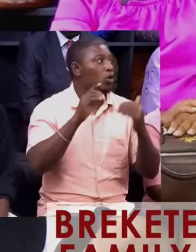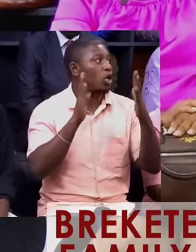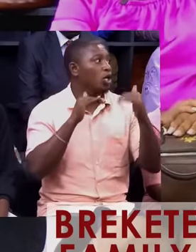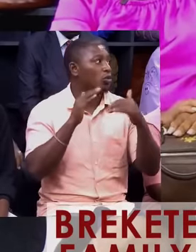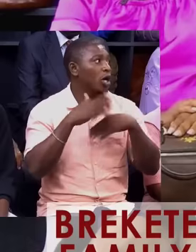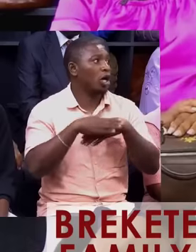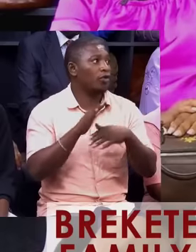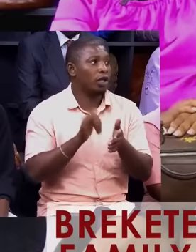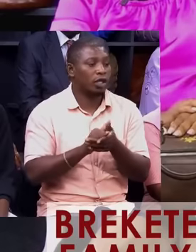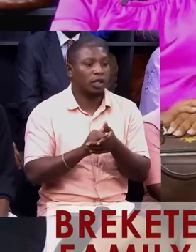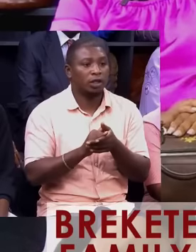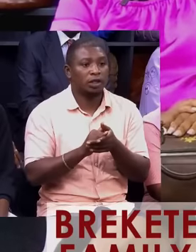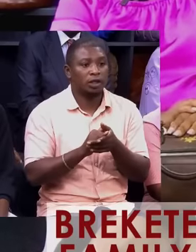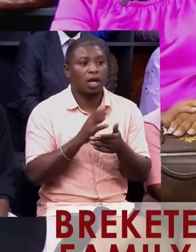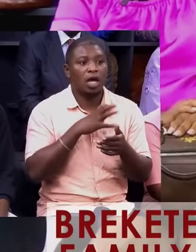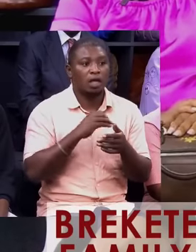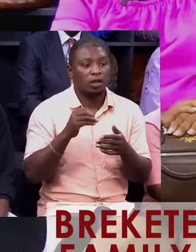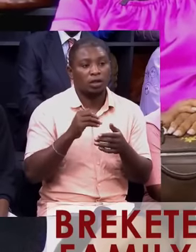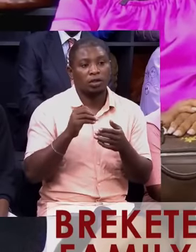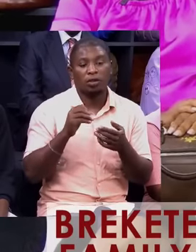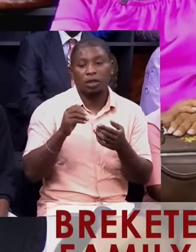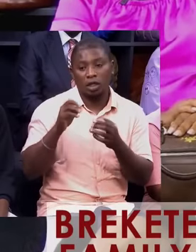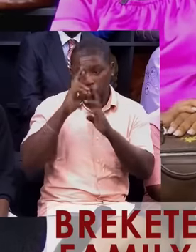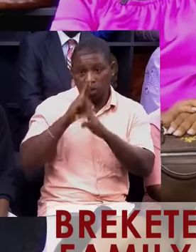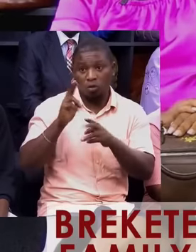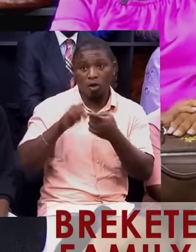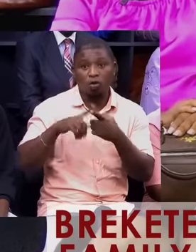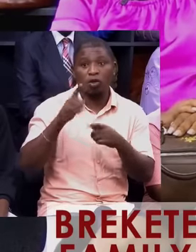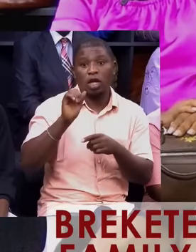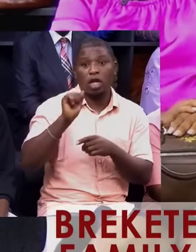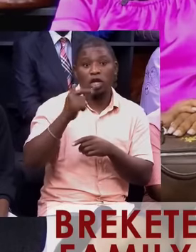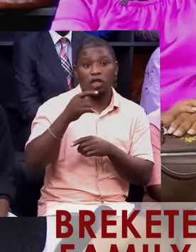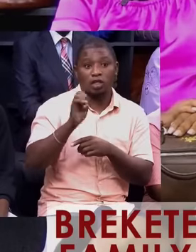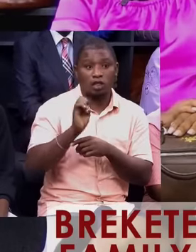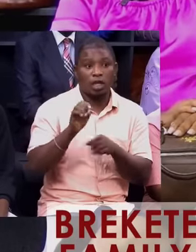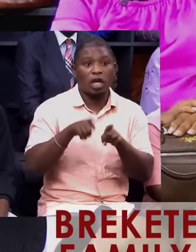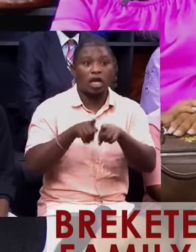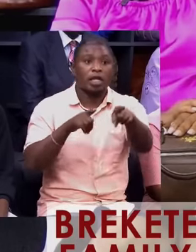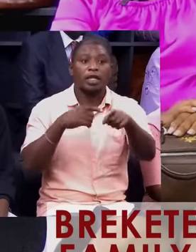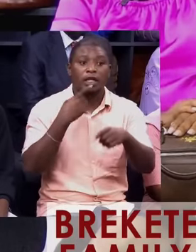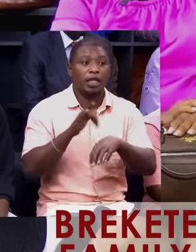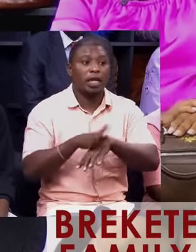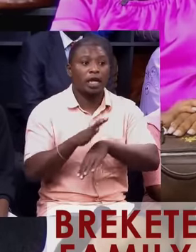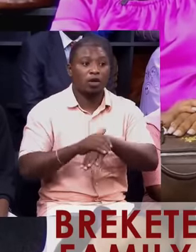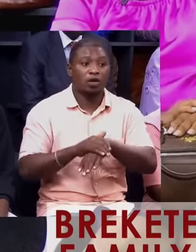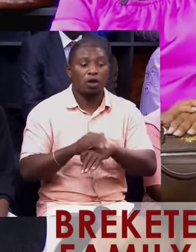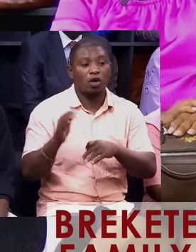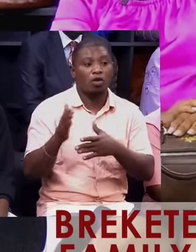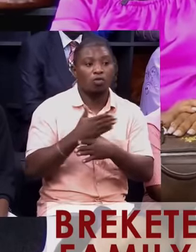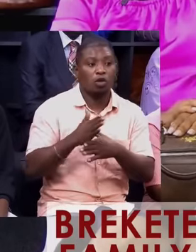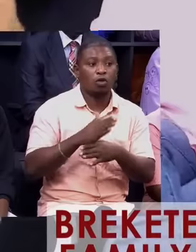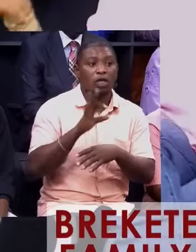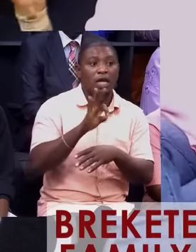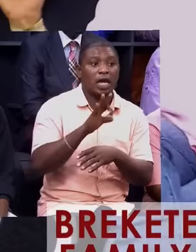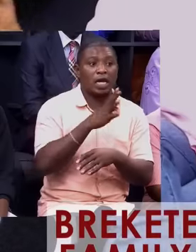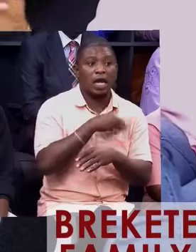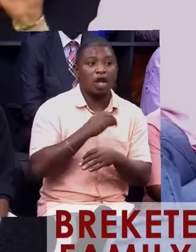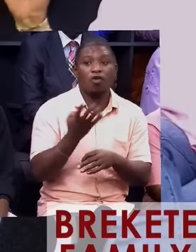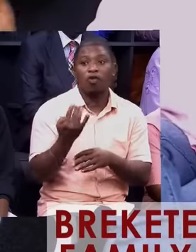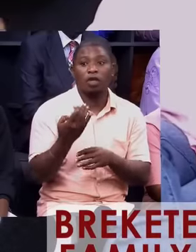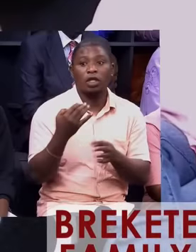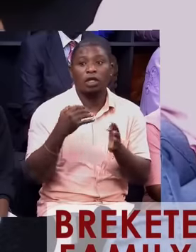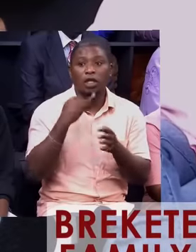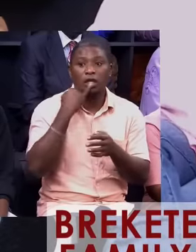afterwards and regarding the age like he said earlier on between 9 and 14 is when it is